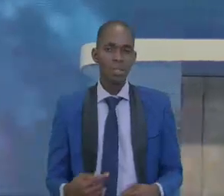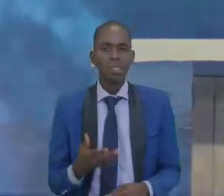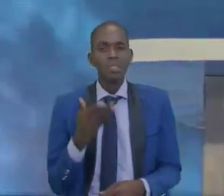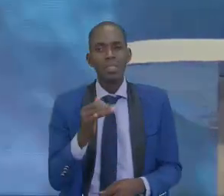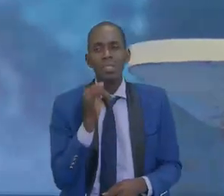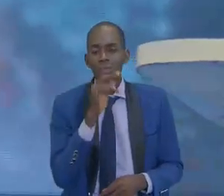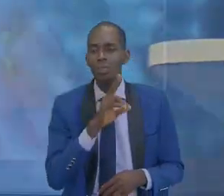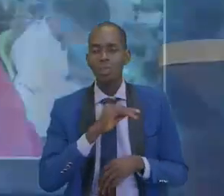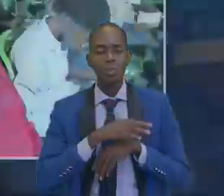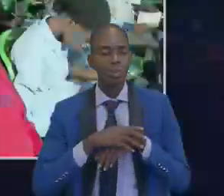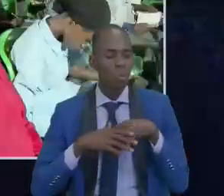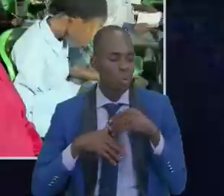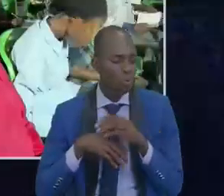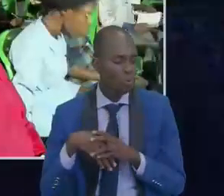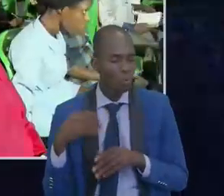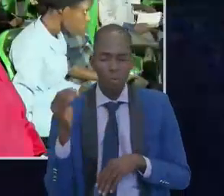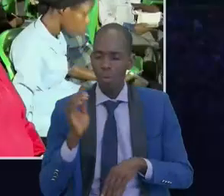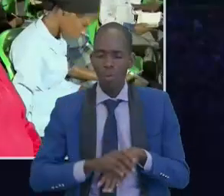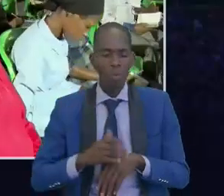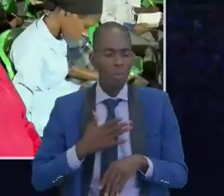ease at all any part of my body.